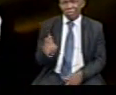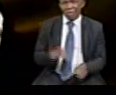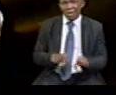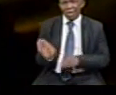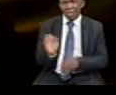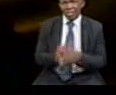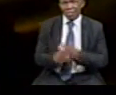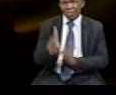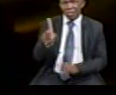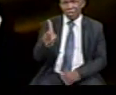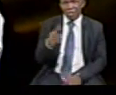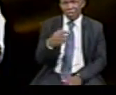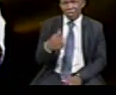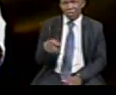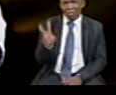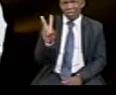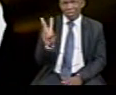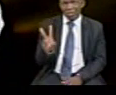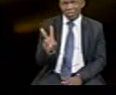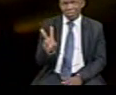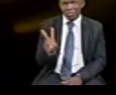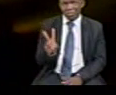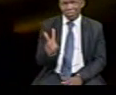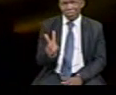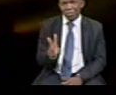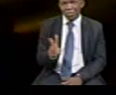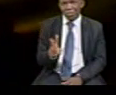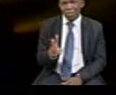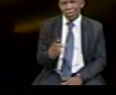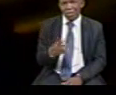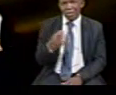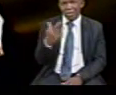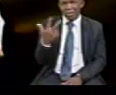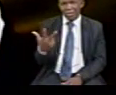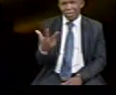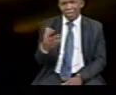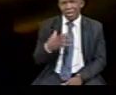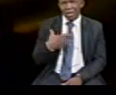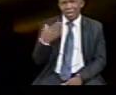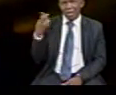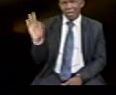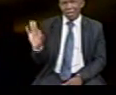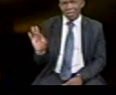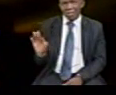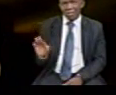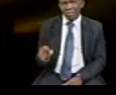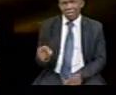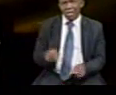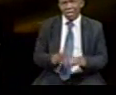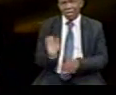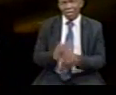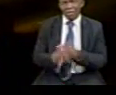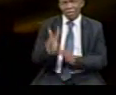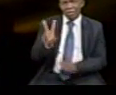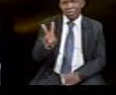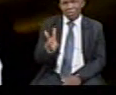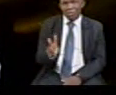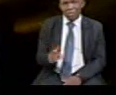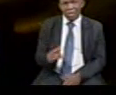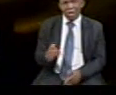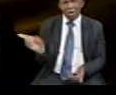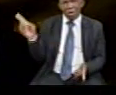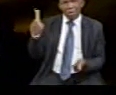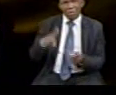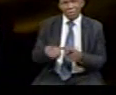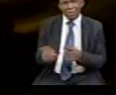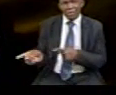chapter 1. I want to read verses 2, 3, and 9. Acts chapter 1 verse 2. He says, until